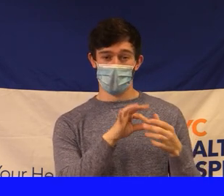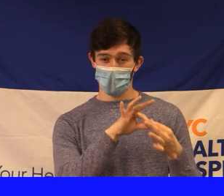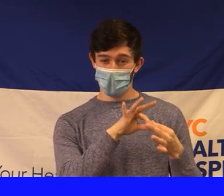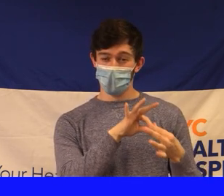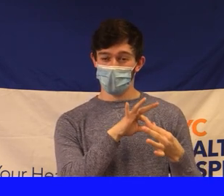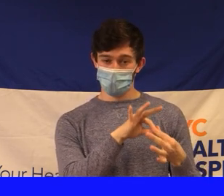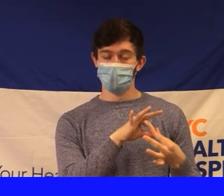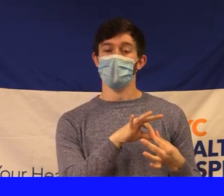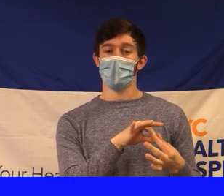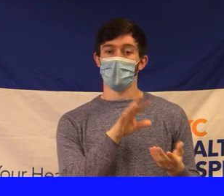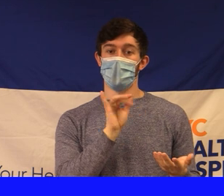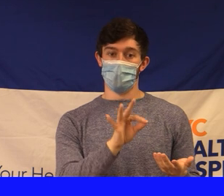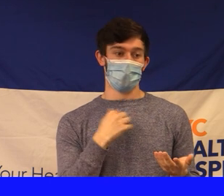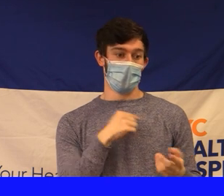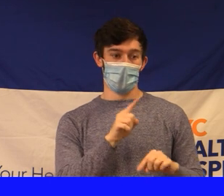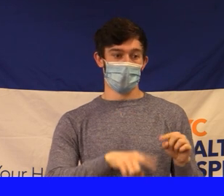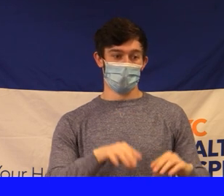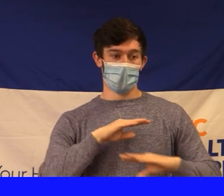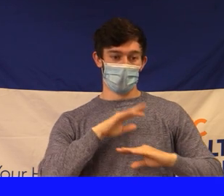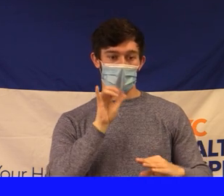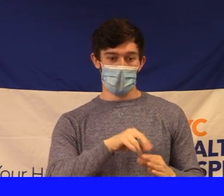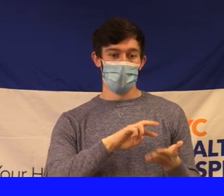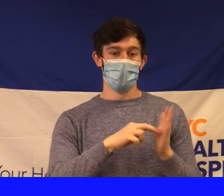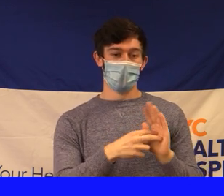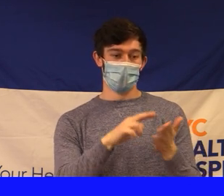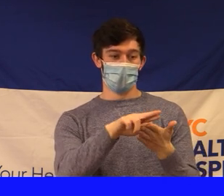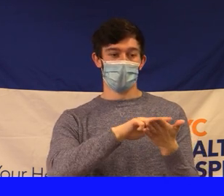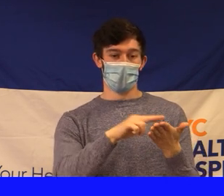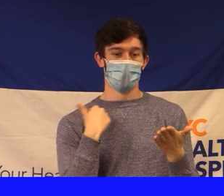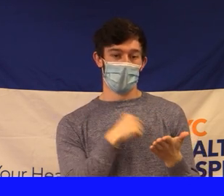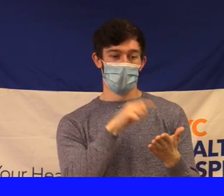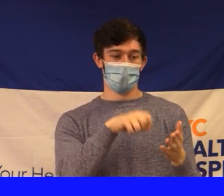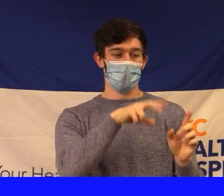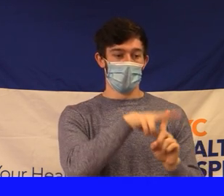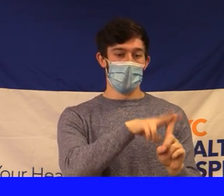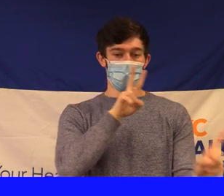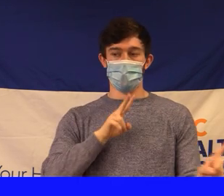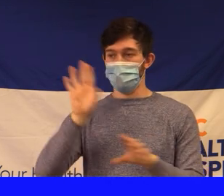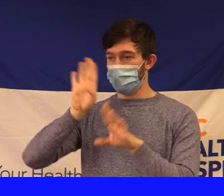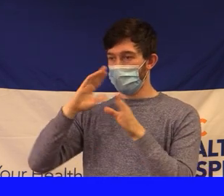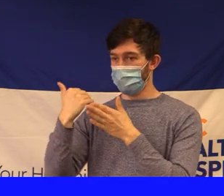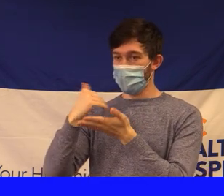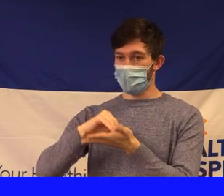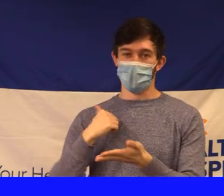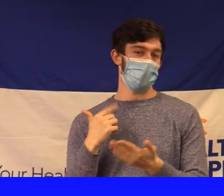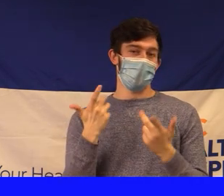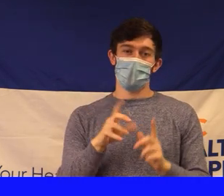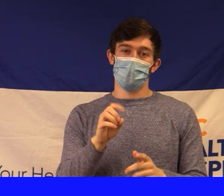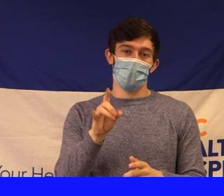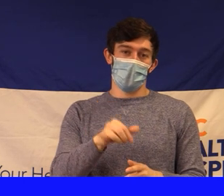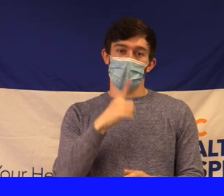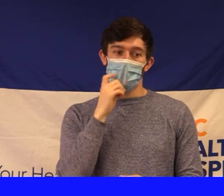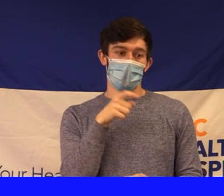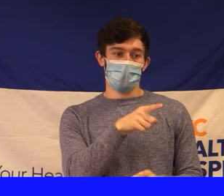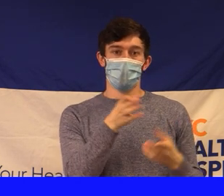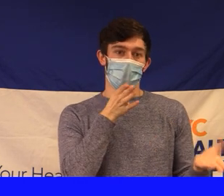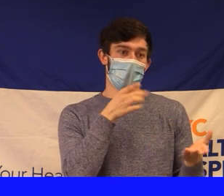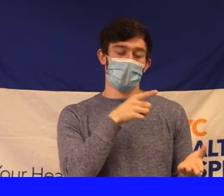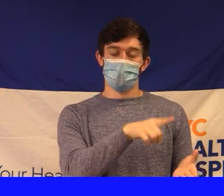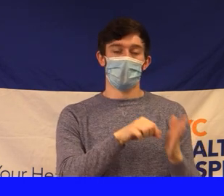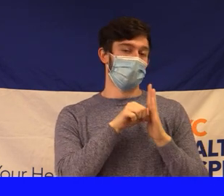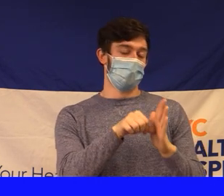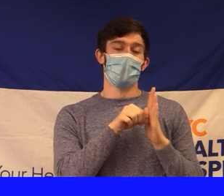will be like. And if it can't be met, we will have to take this contract out to bid again. I wouldn't like to do that because the service has been